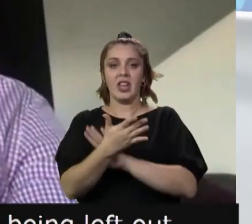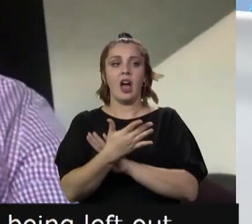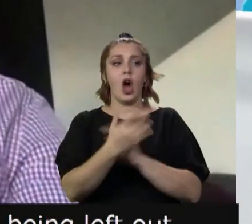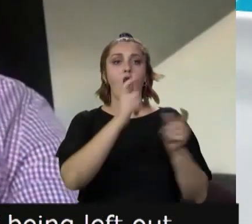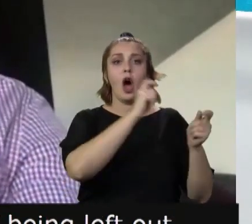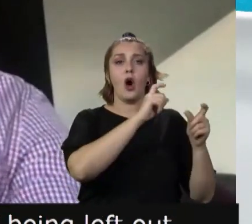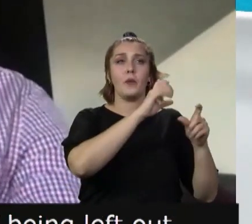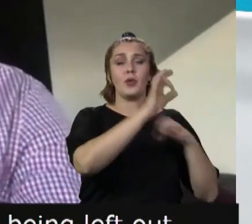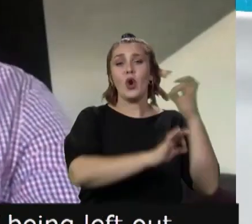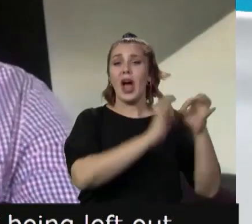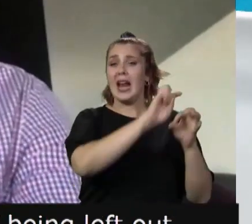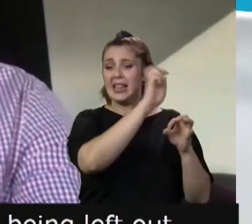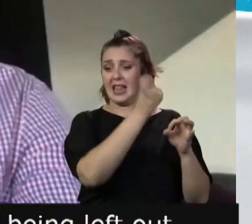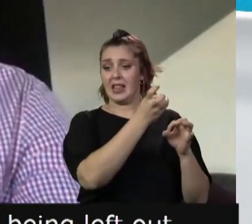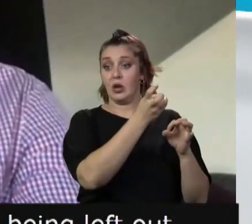approach where